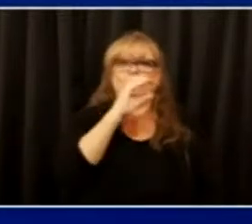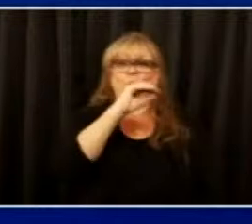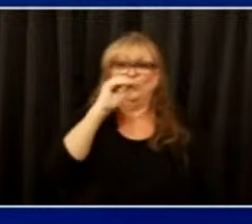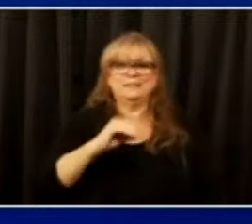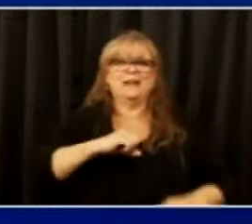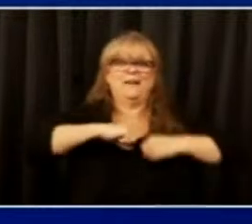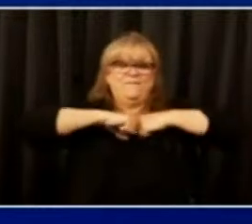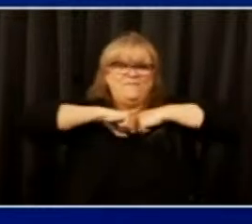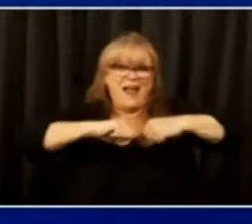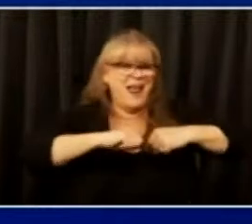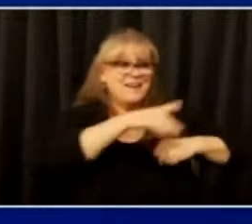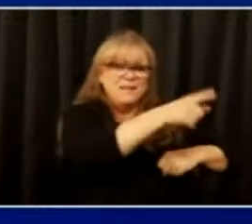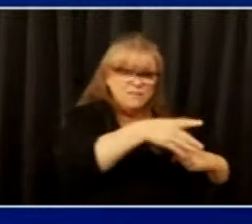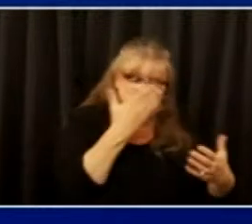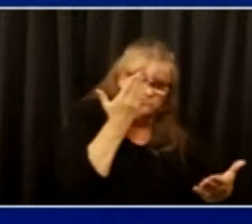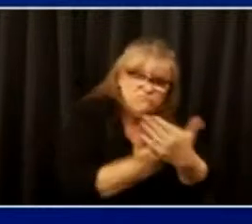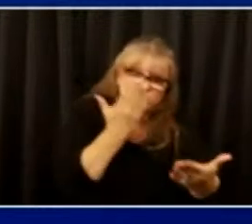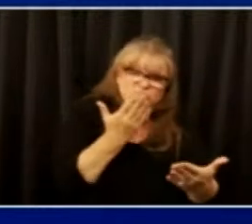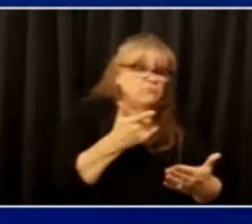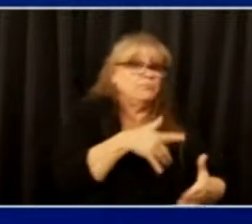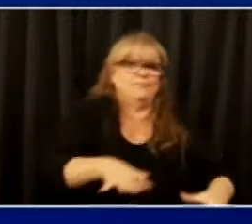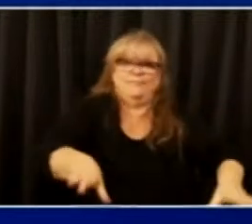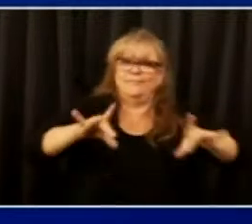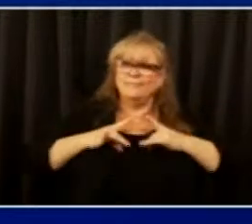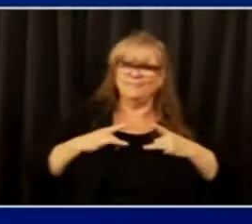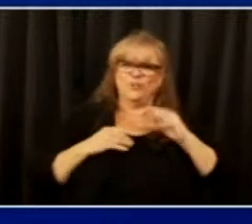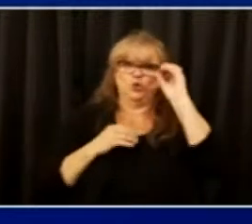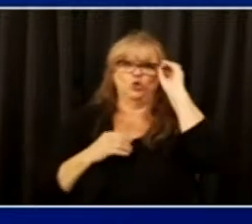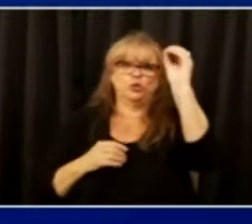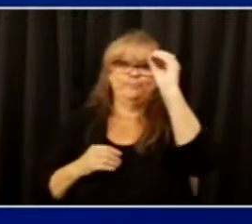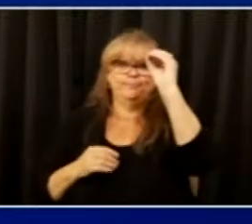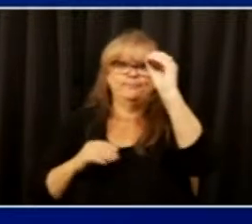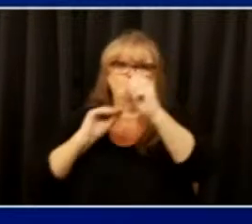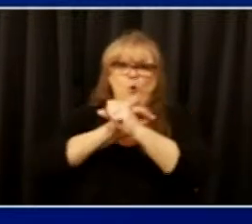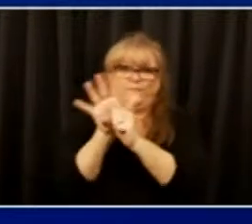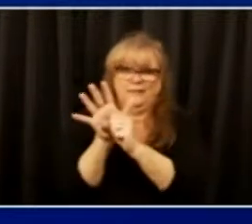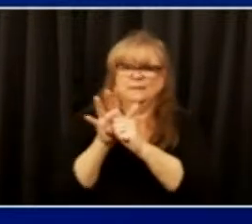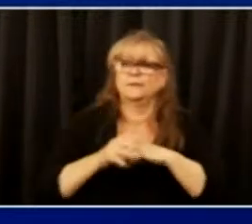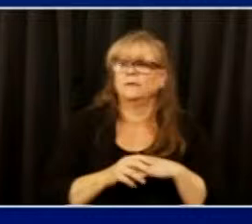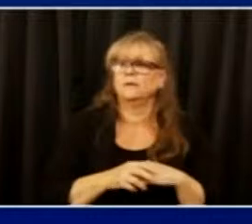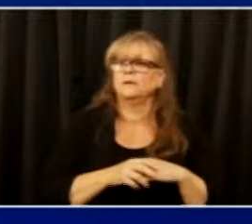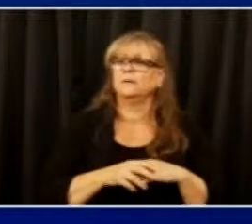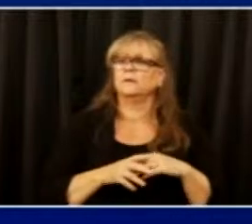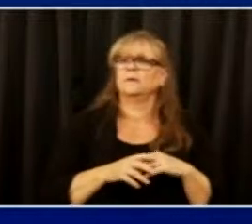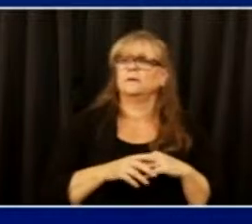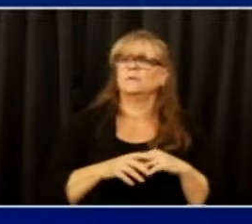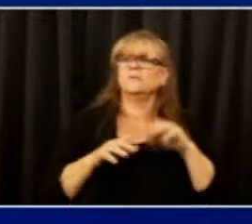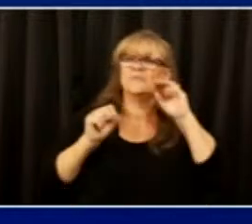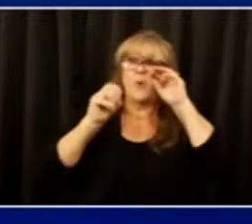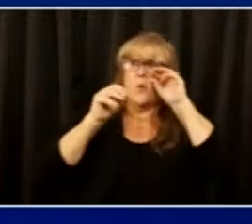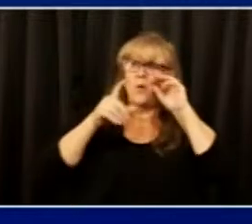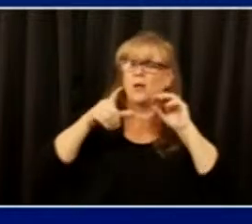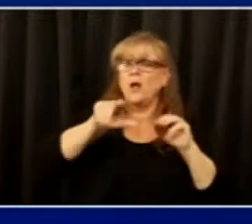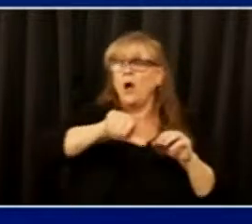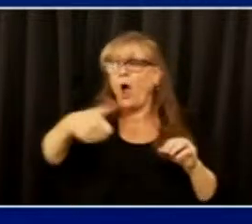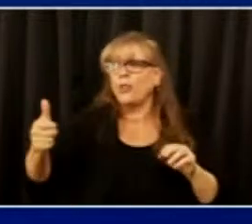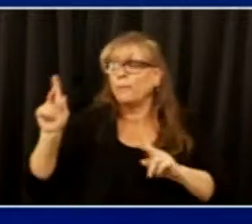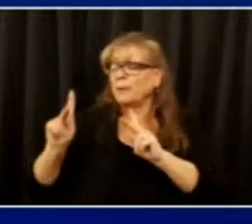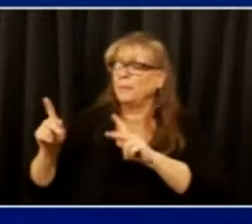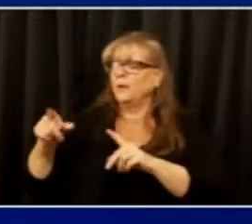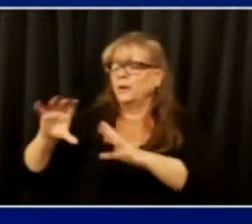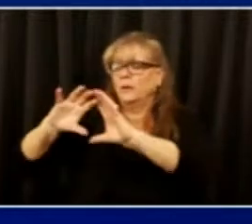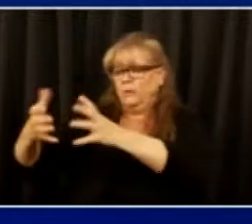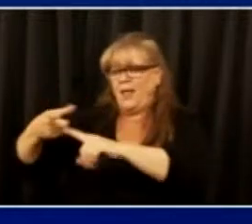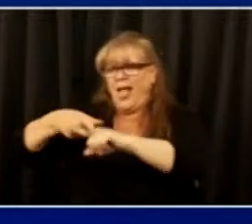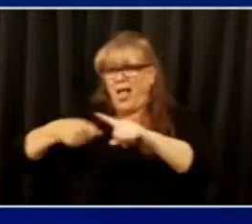no infections in the group that received the vaccine, and about 1 in 50 children in the placebo group became ill from